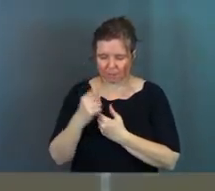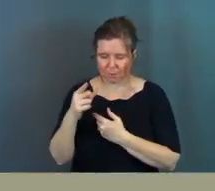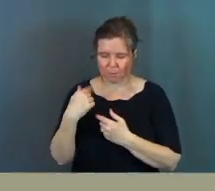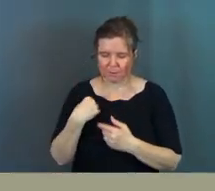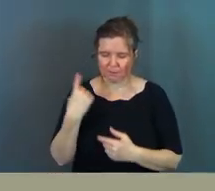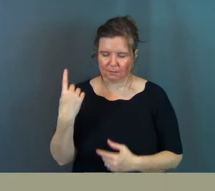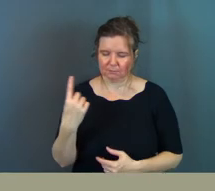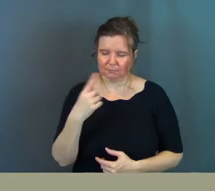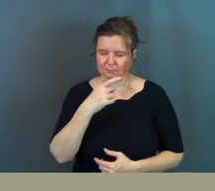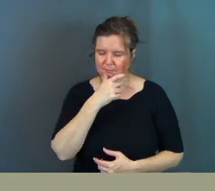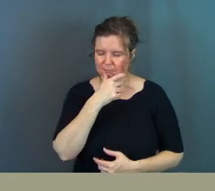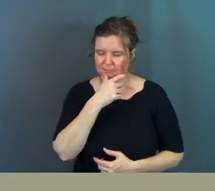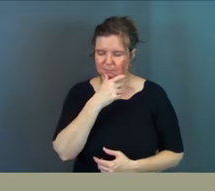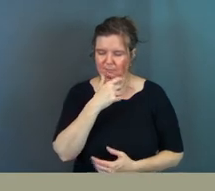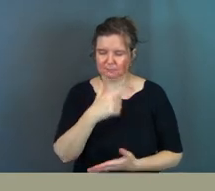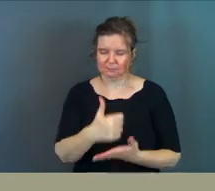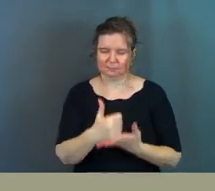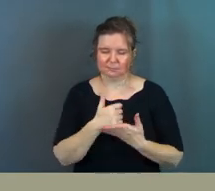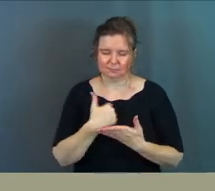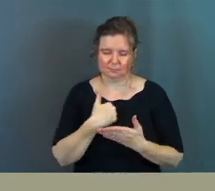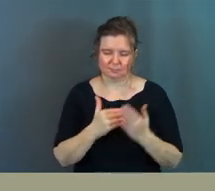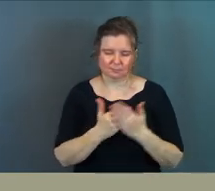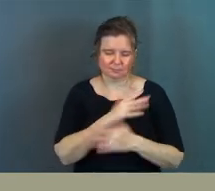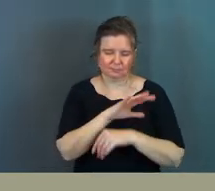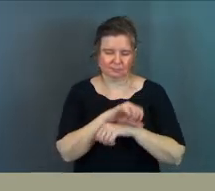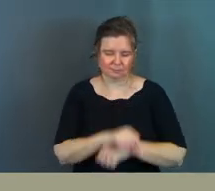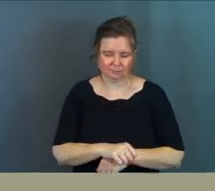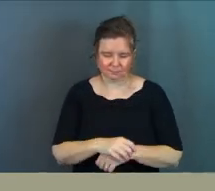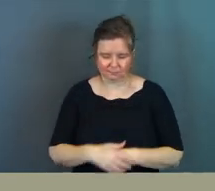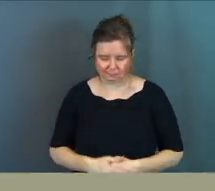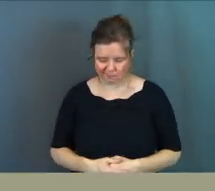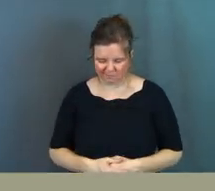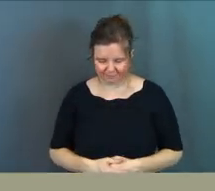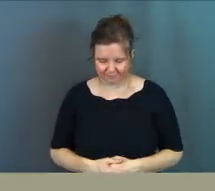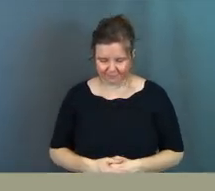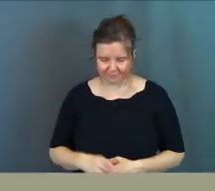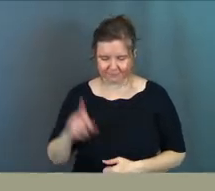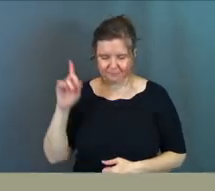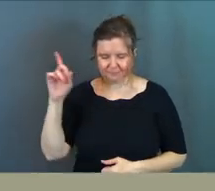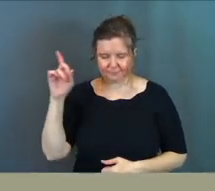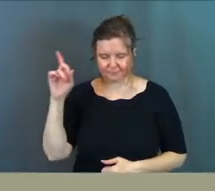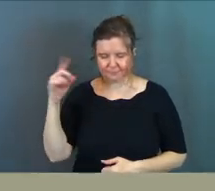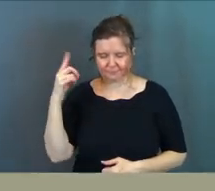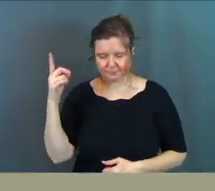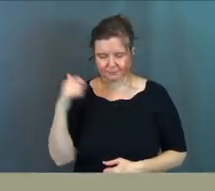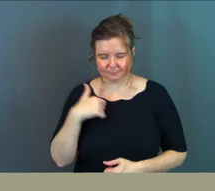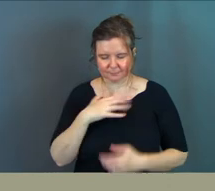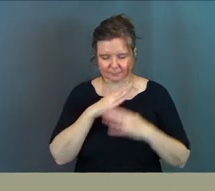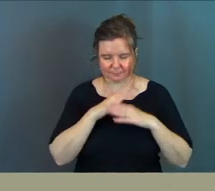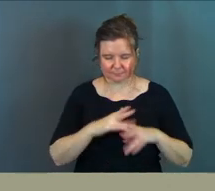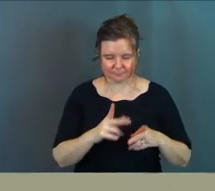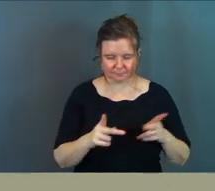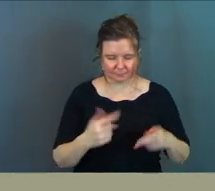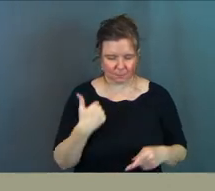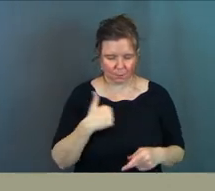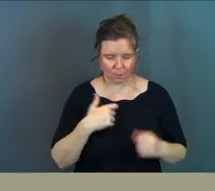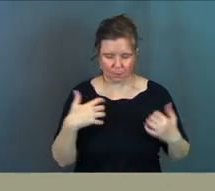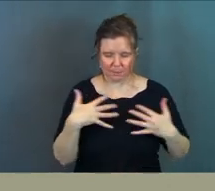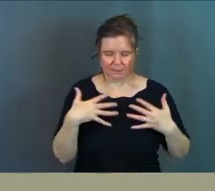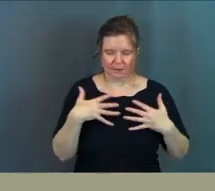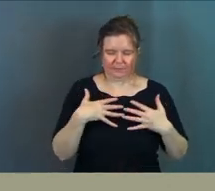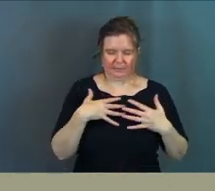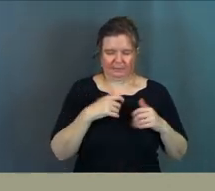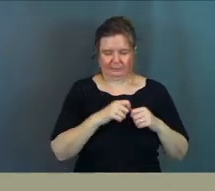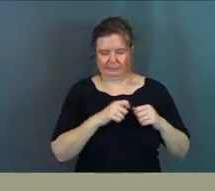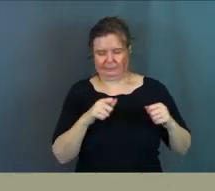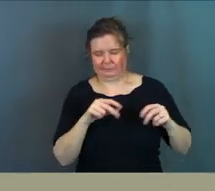would be the one who helps us with new habits. And that you would be the one in that quiet place, God, where we're terrified to